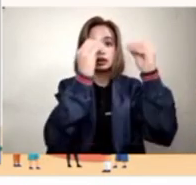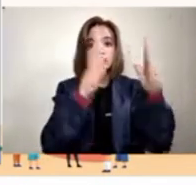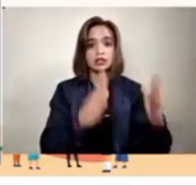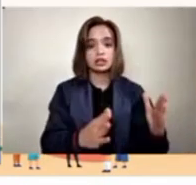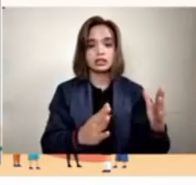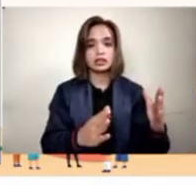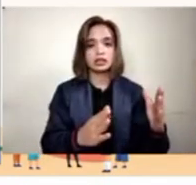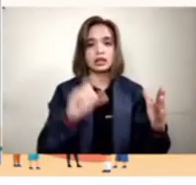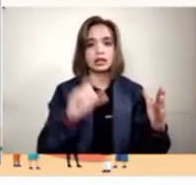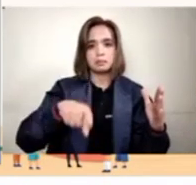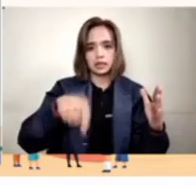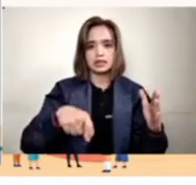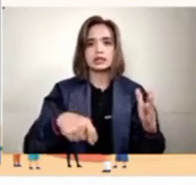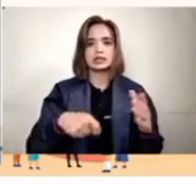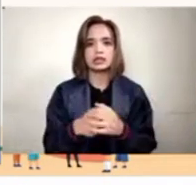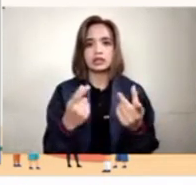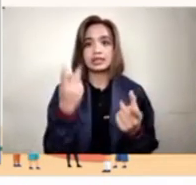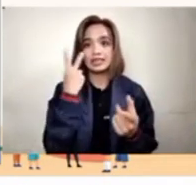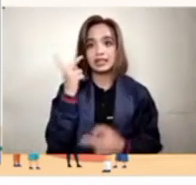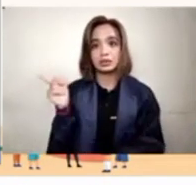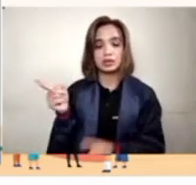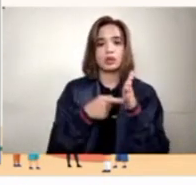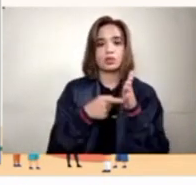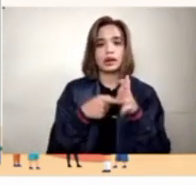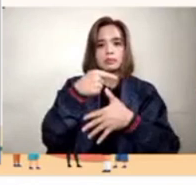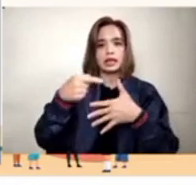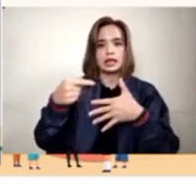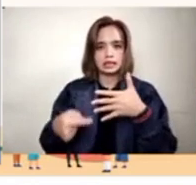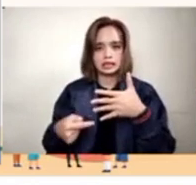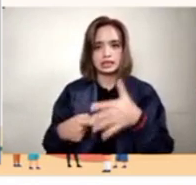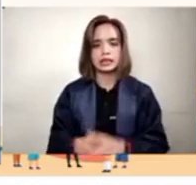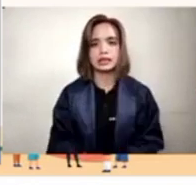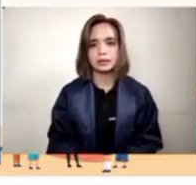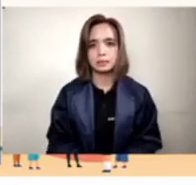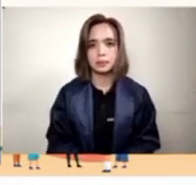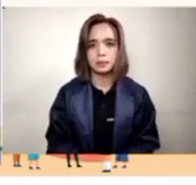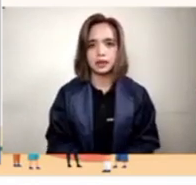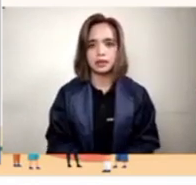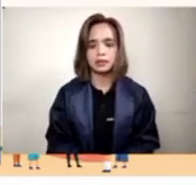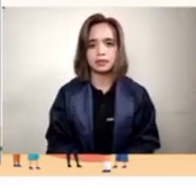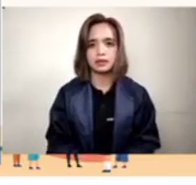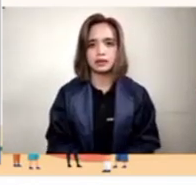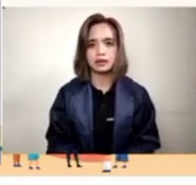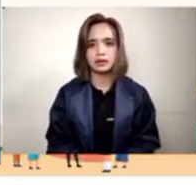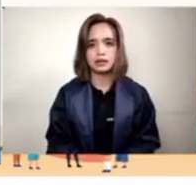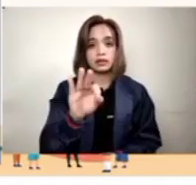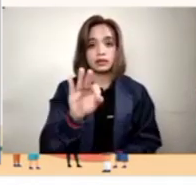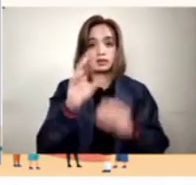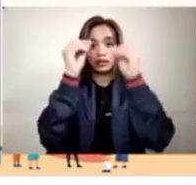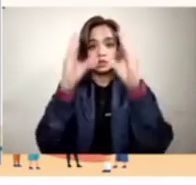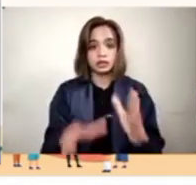classification, a teacher must satisfy the requirements as presented in the table based on defined career